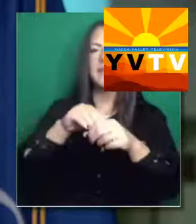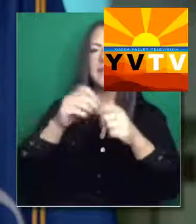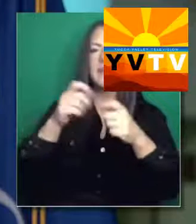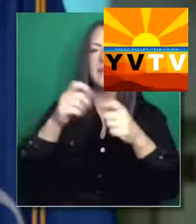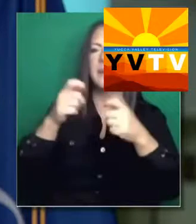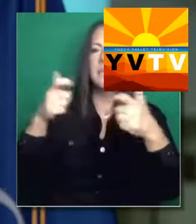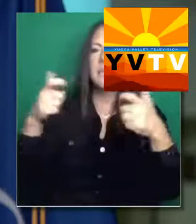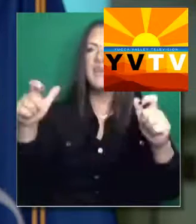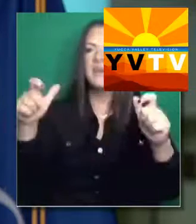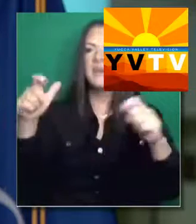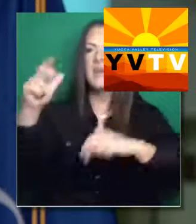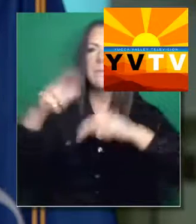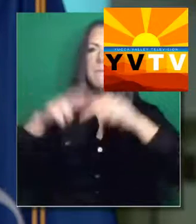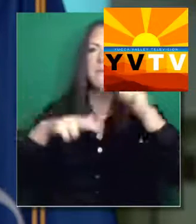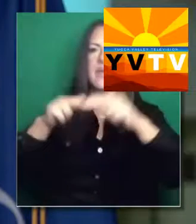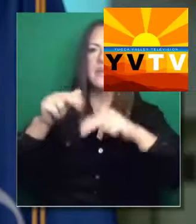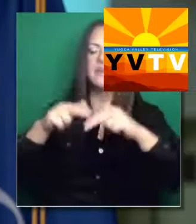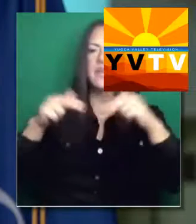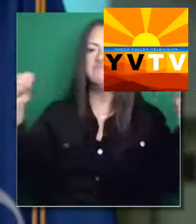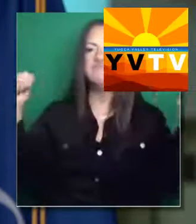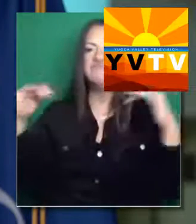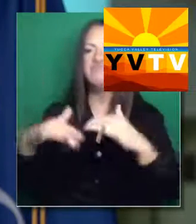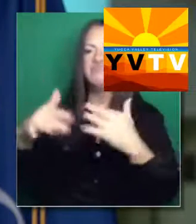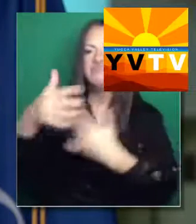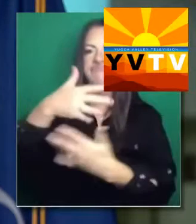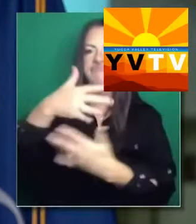well as county leaders up and down the state.